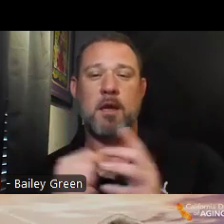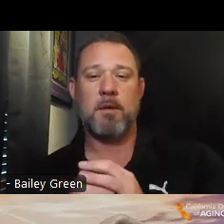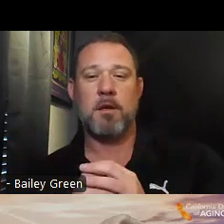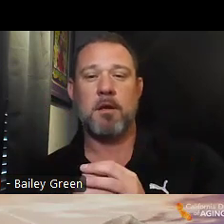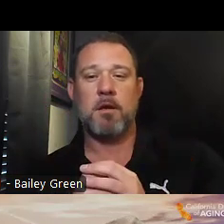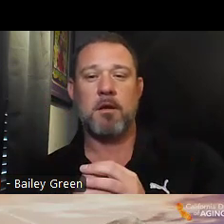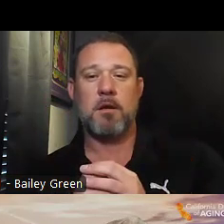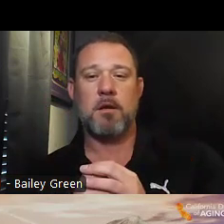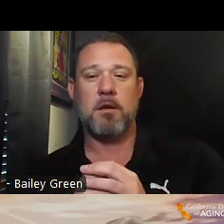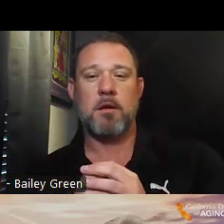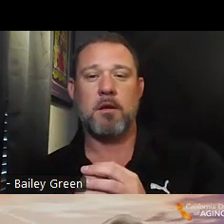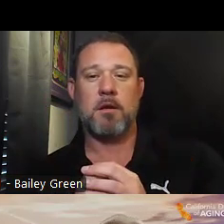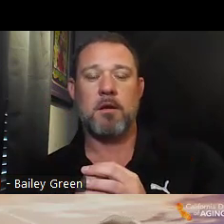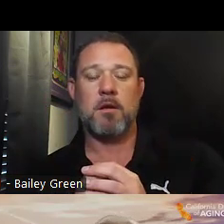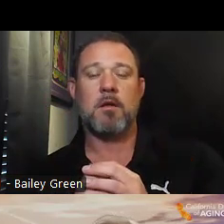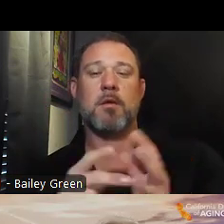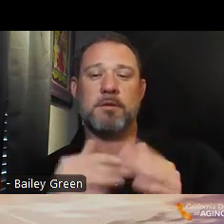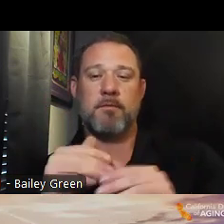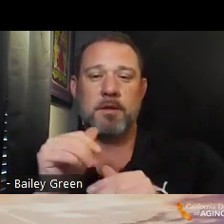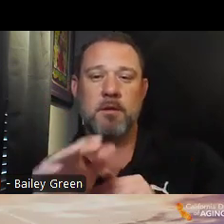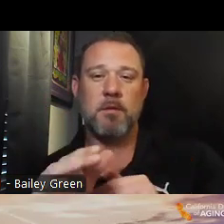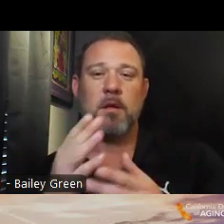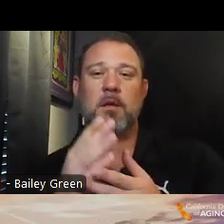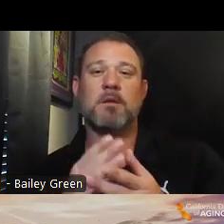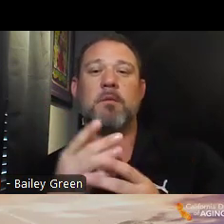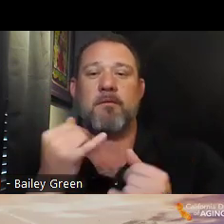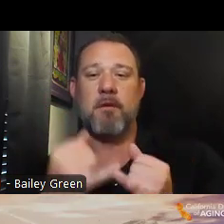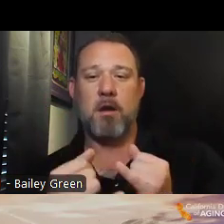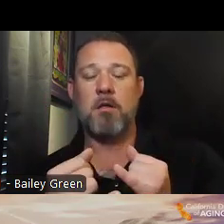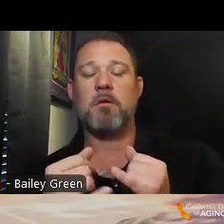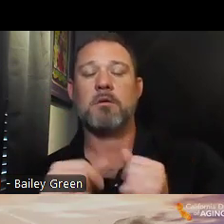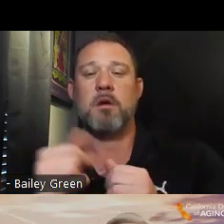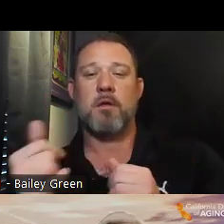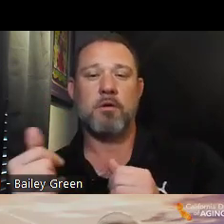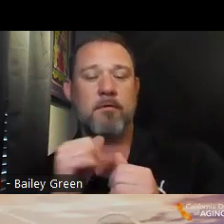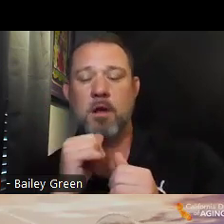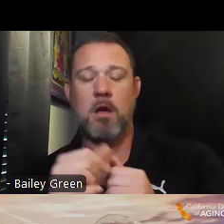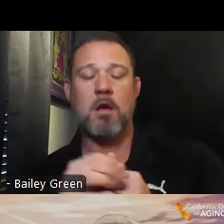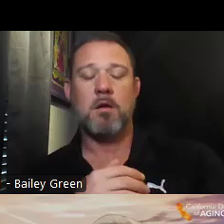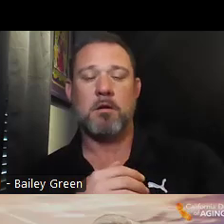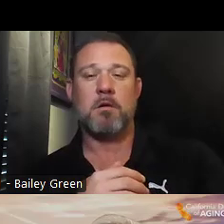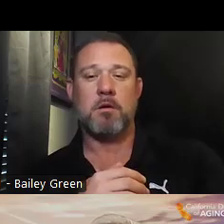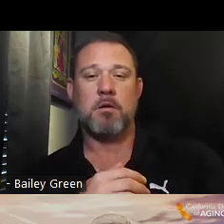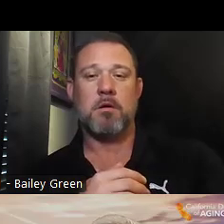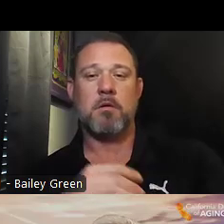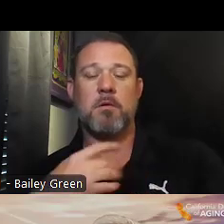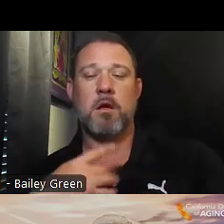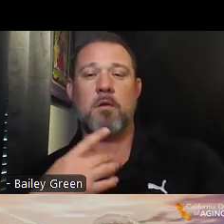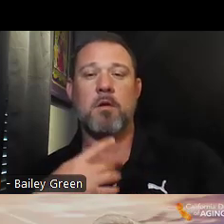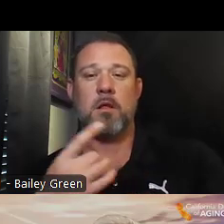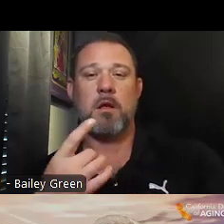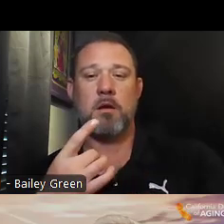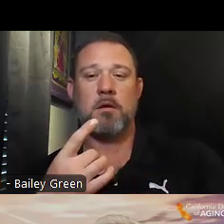midst of it. Those county plans have been submitted. Some of them have been finalized. Others of them have not. But I'd like to